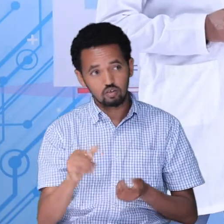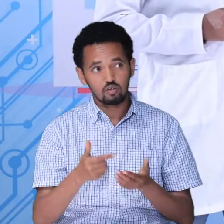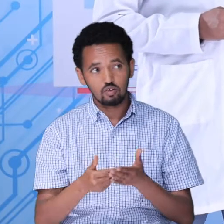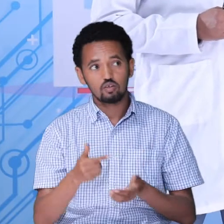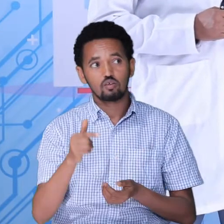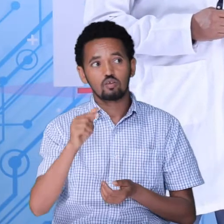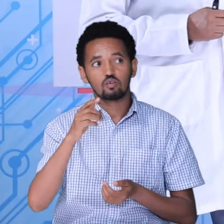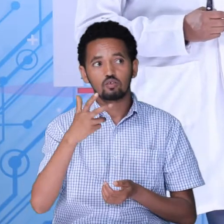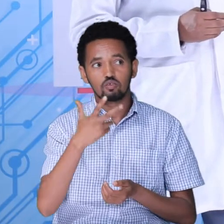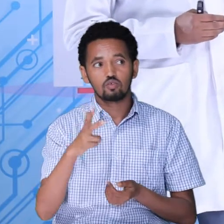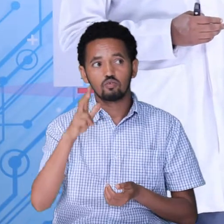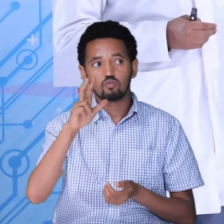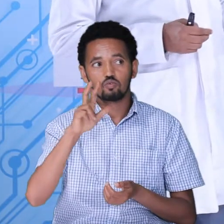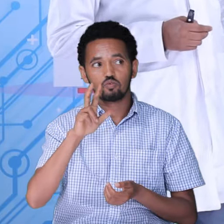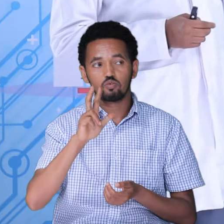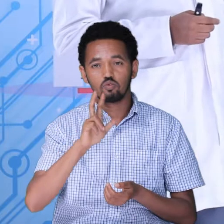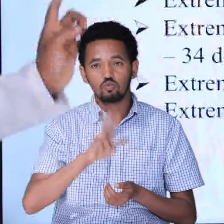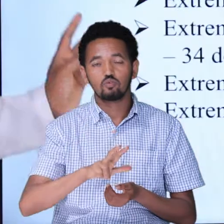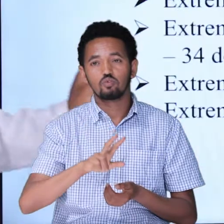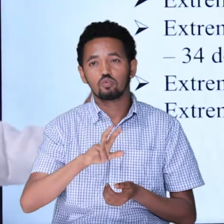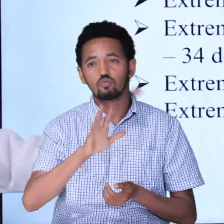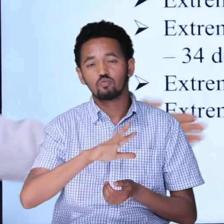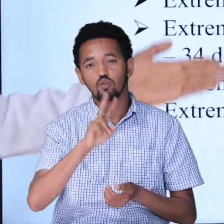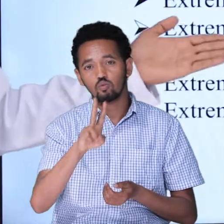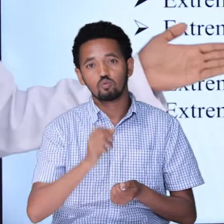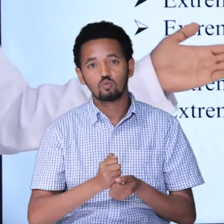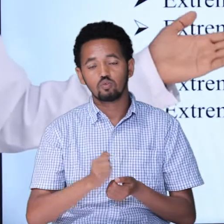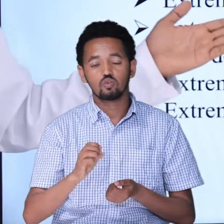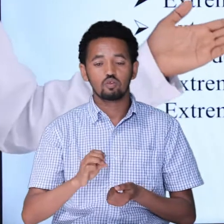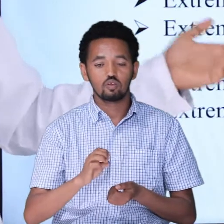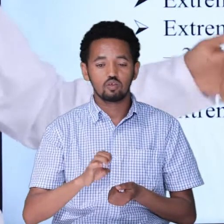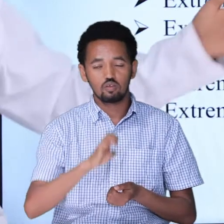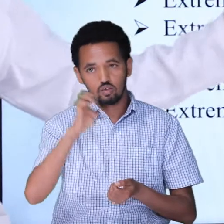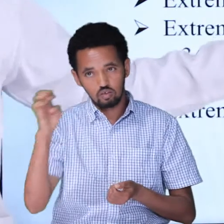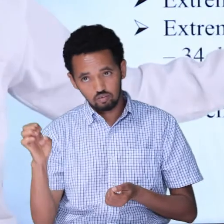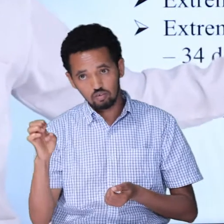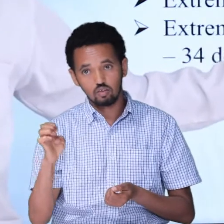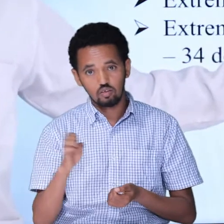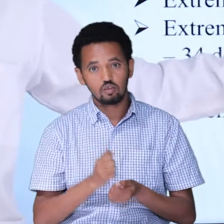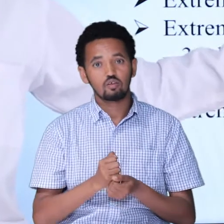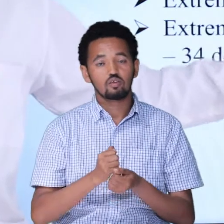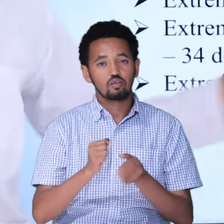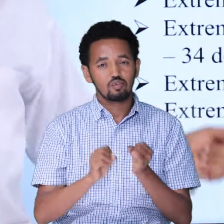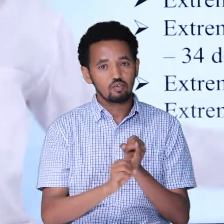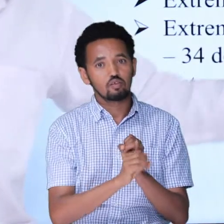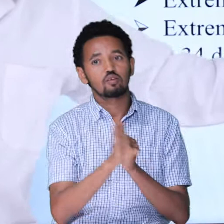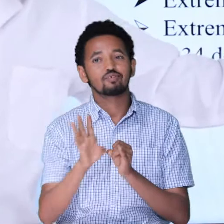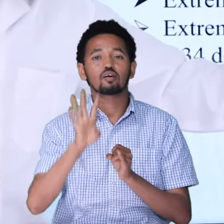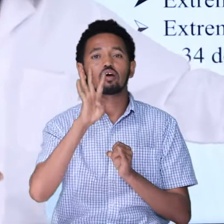52 minutes in the south. In the east, Cape Guardafi or Somalia,